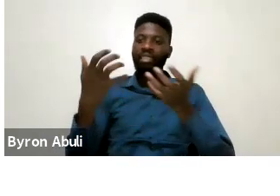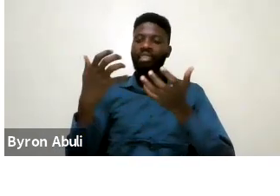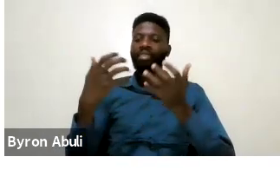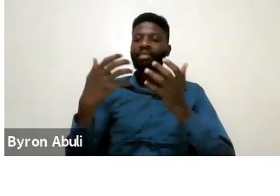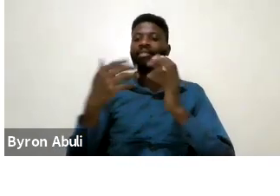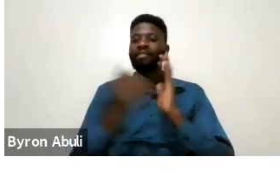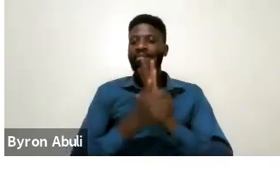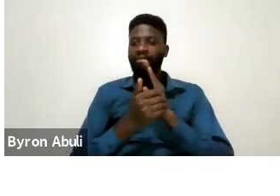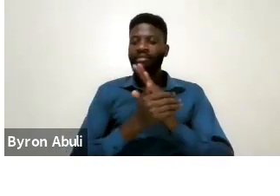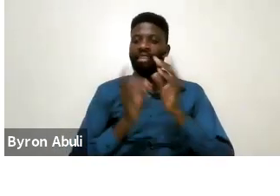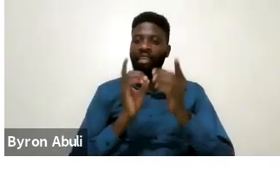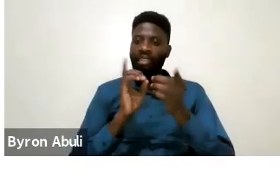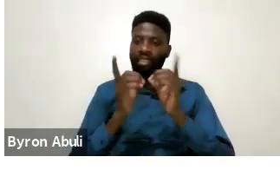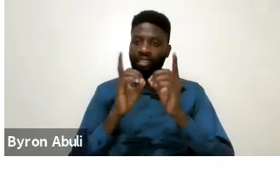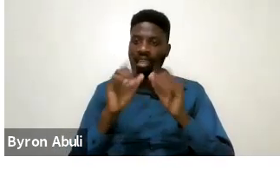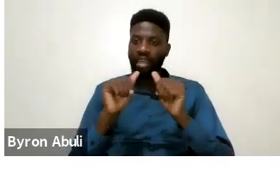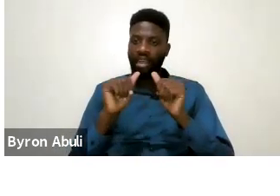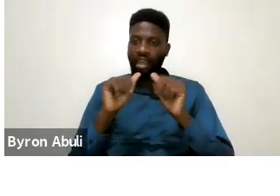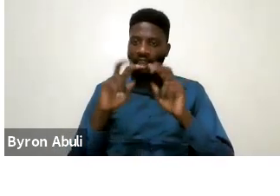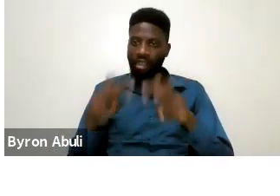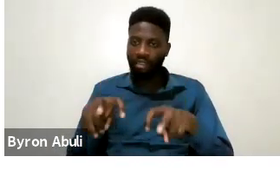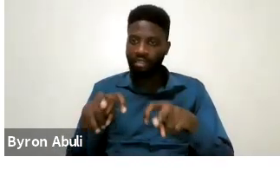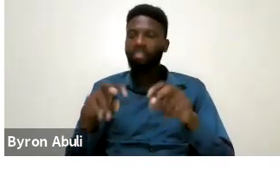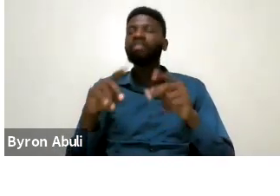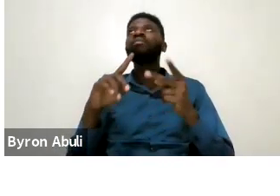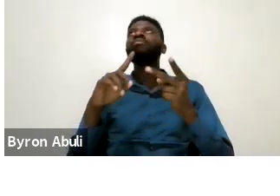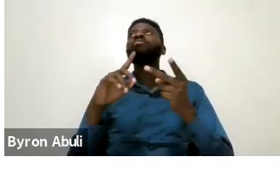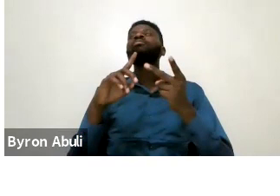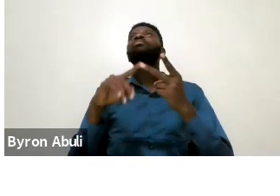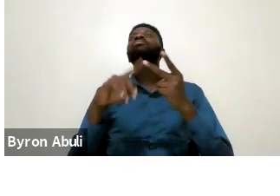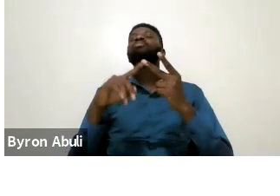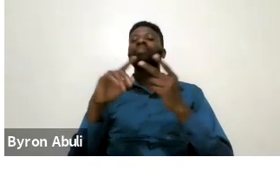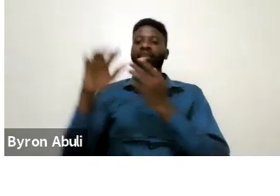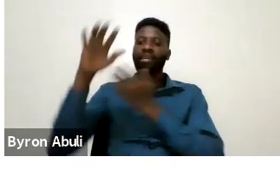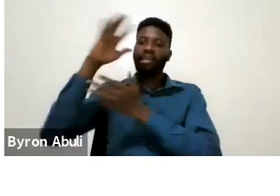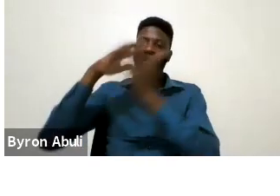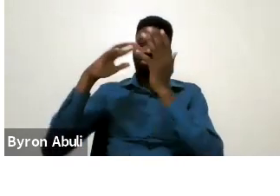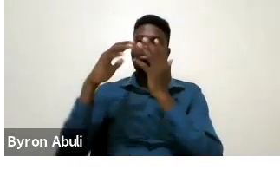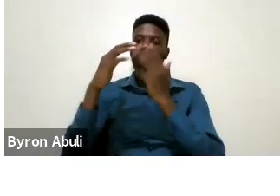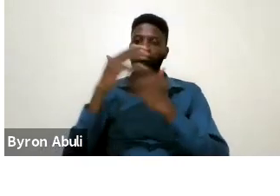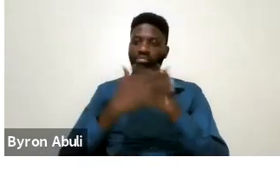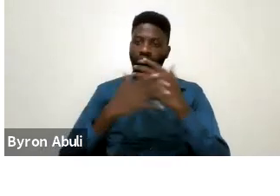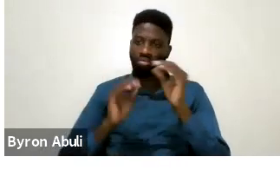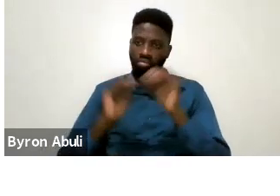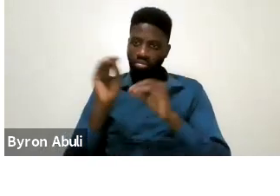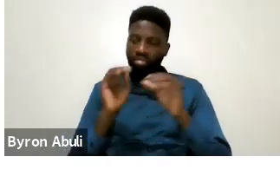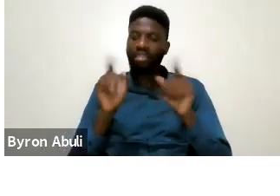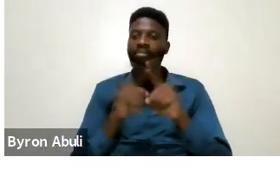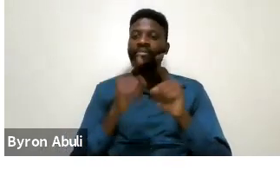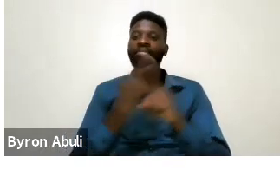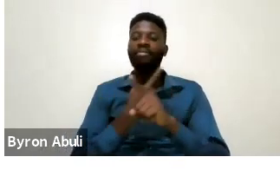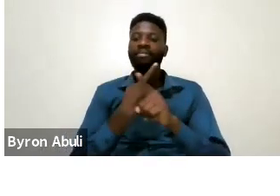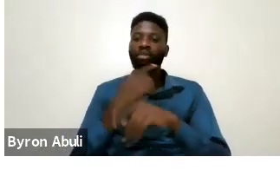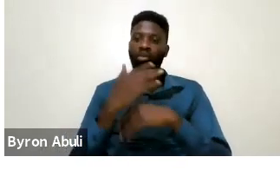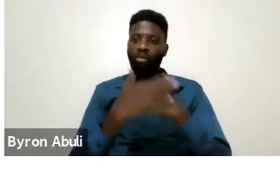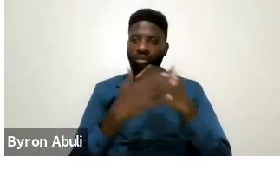data analysis, and also things such as cloud computing and various computer science use